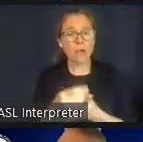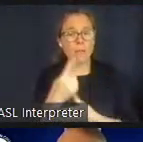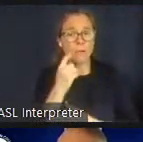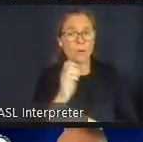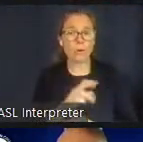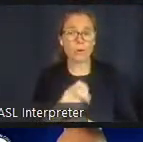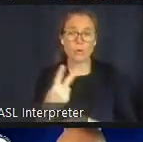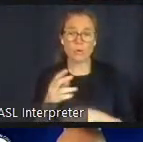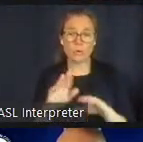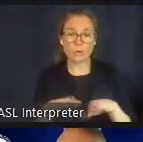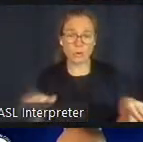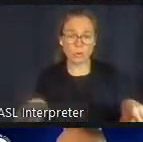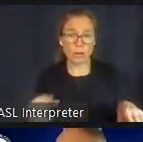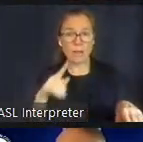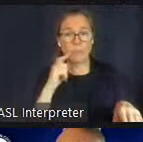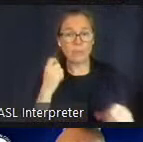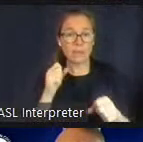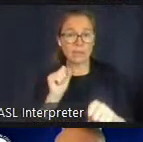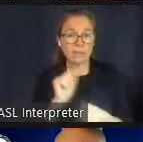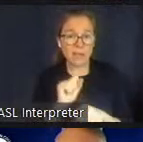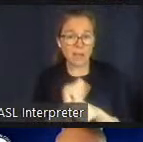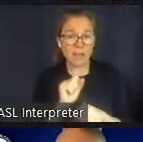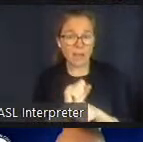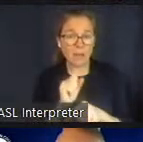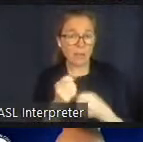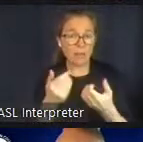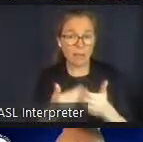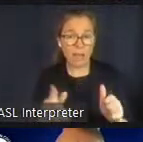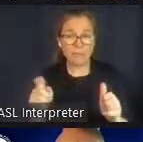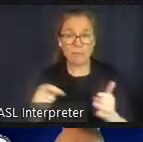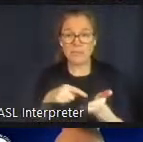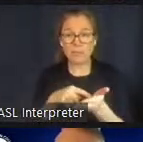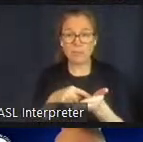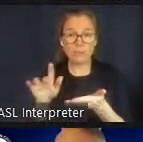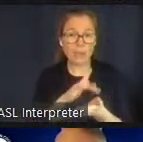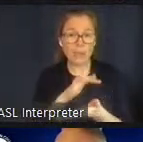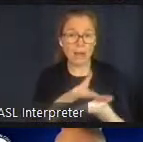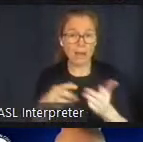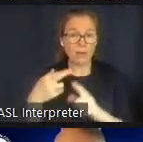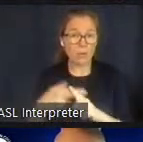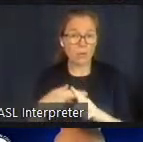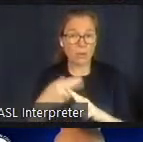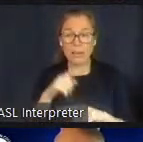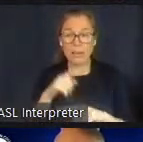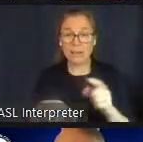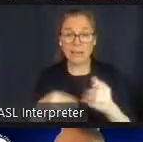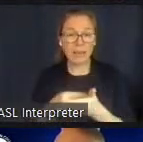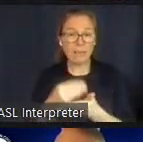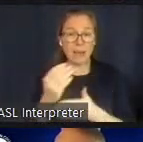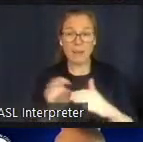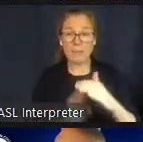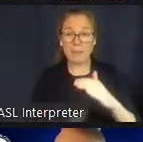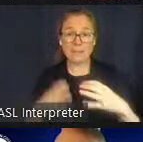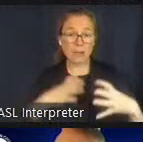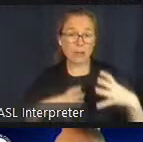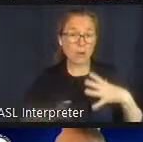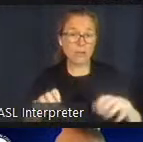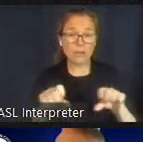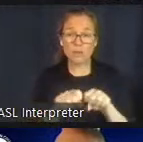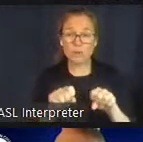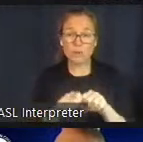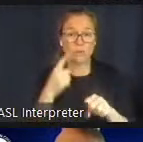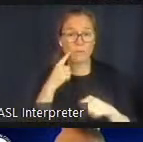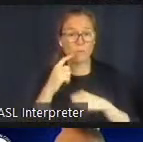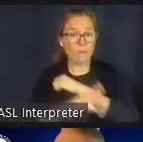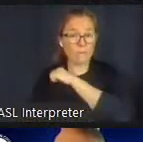after losing her job and needing to pay rent. They would not have been able to get sneakers or some basic clothing items for her children for the